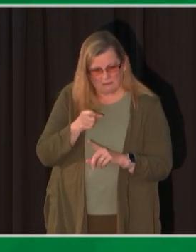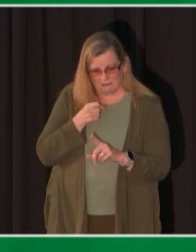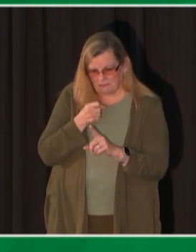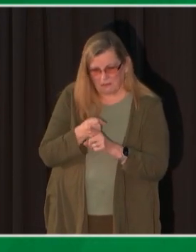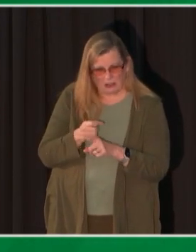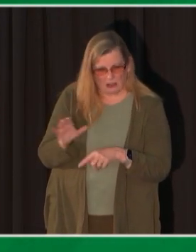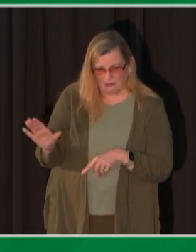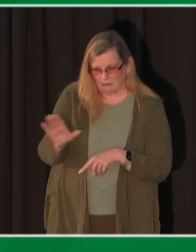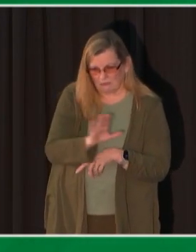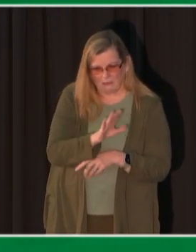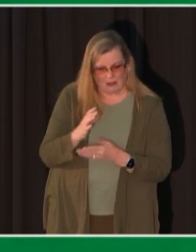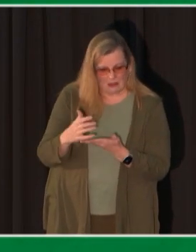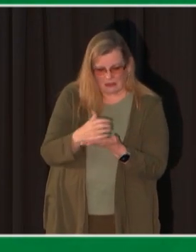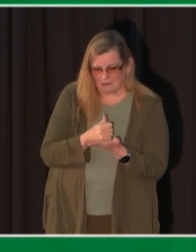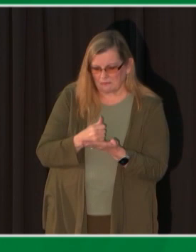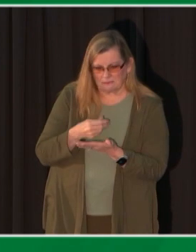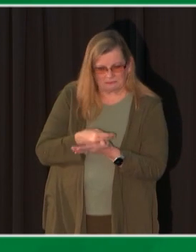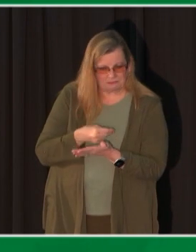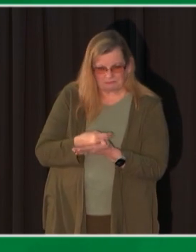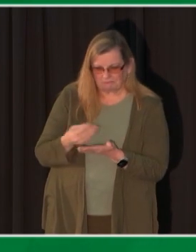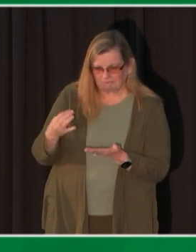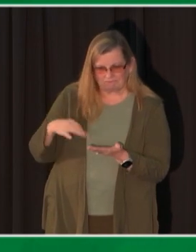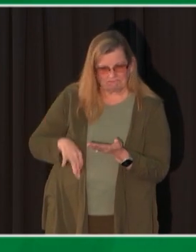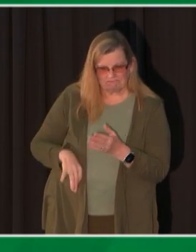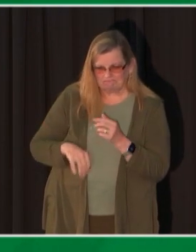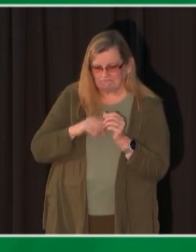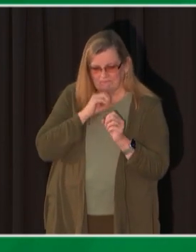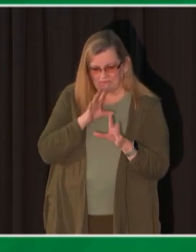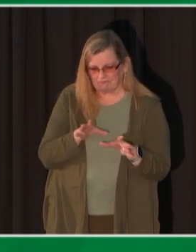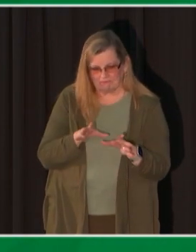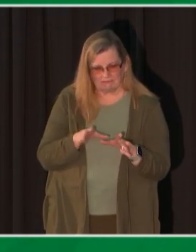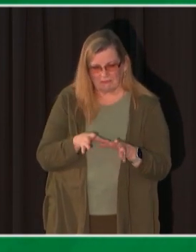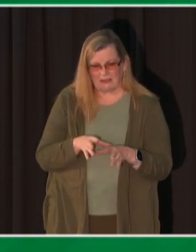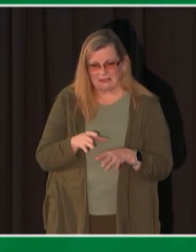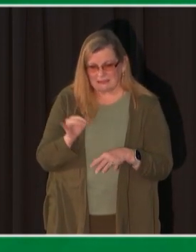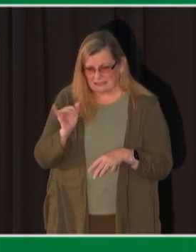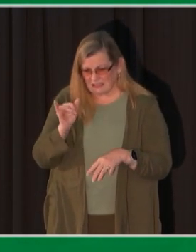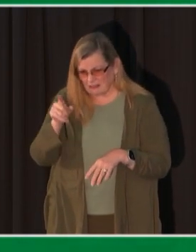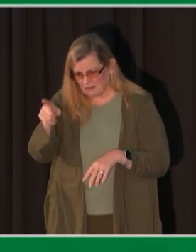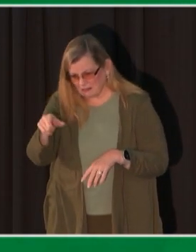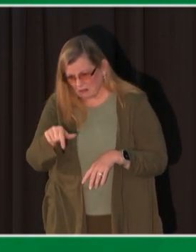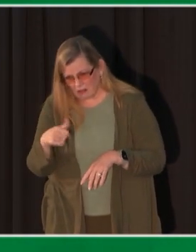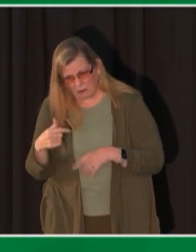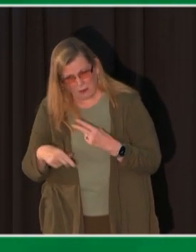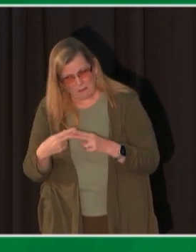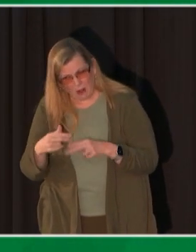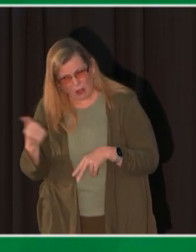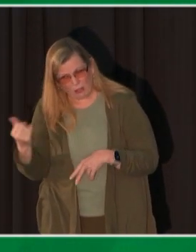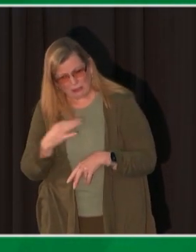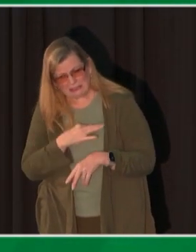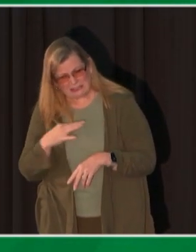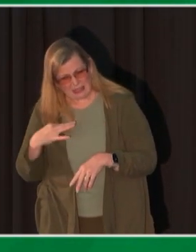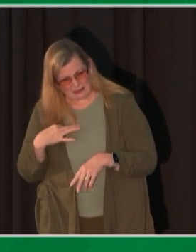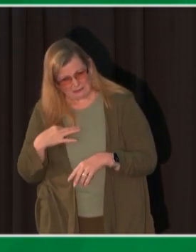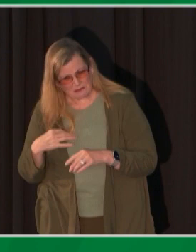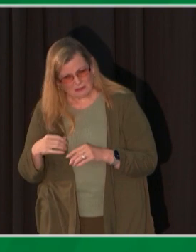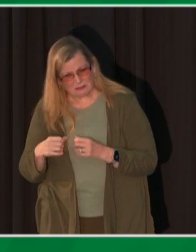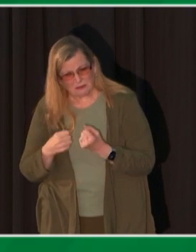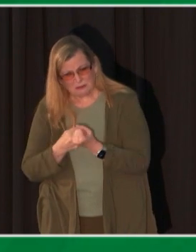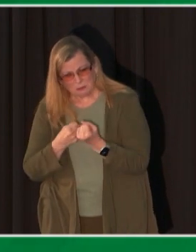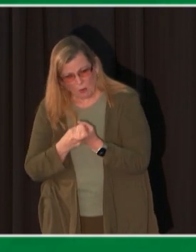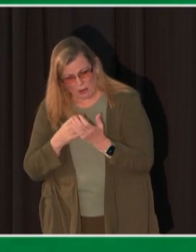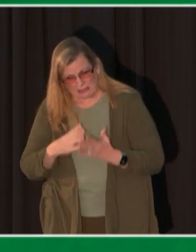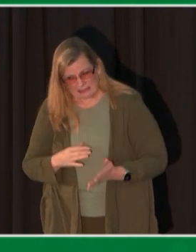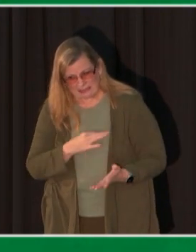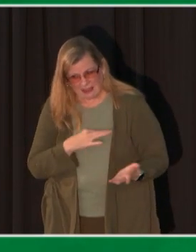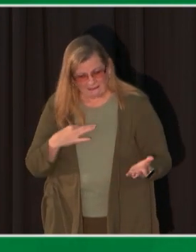compensation based on the May 29th date. And that's the same for any other staff, other than teachers, support staff? That is correct,